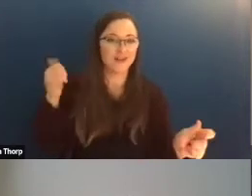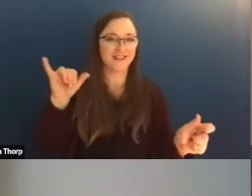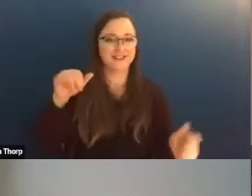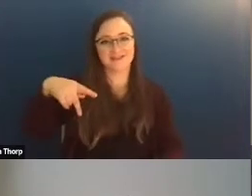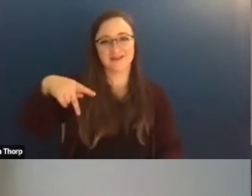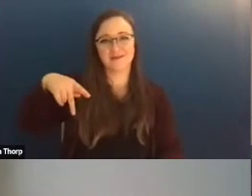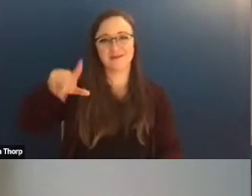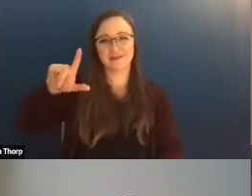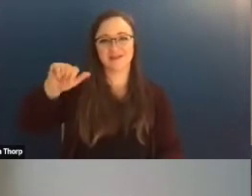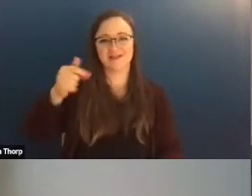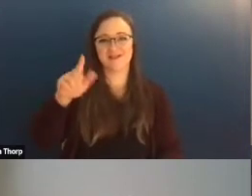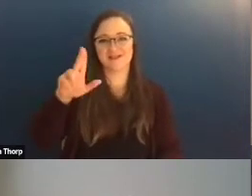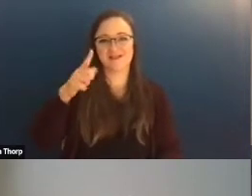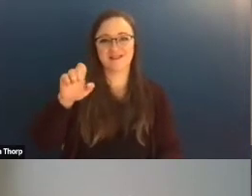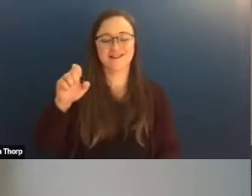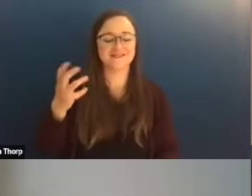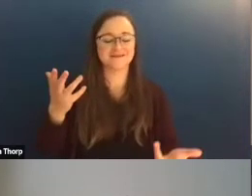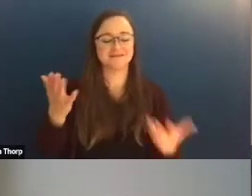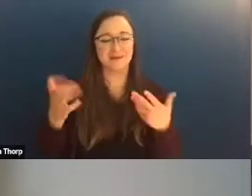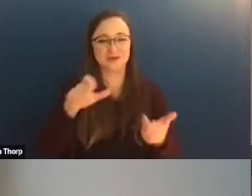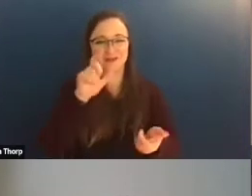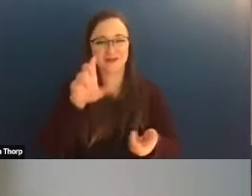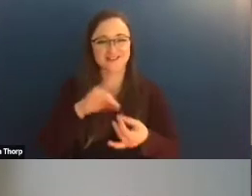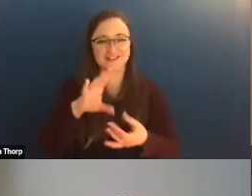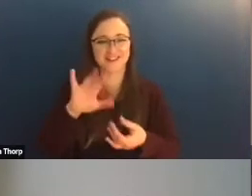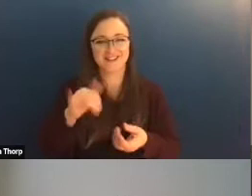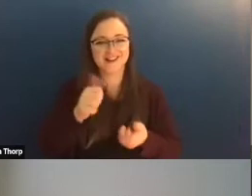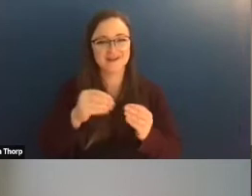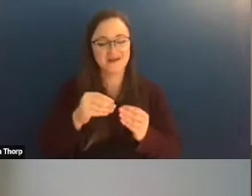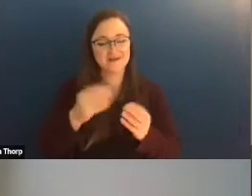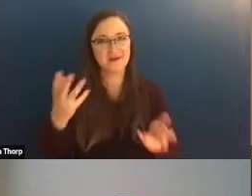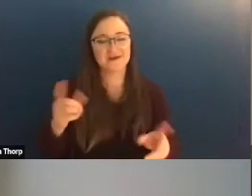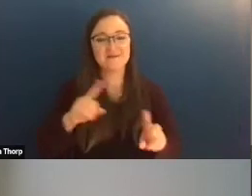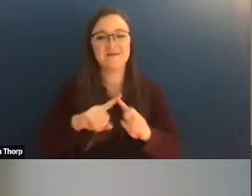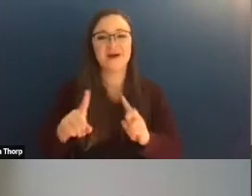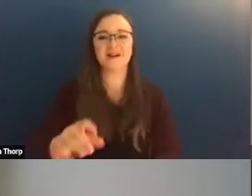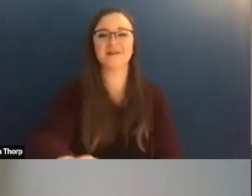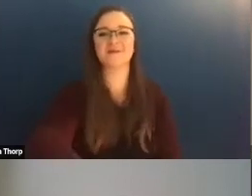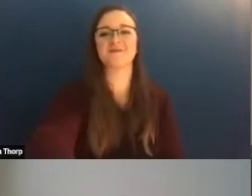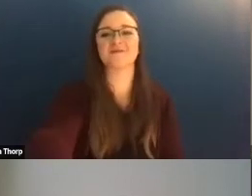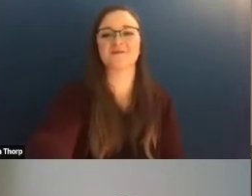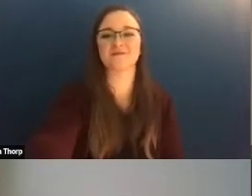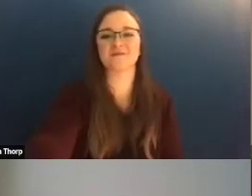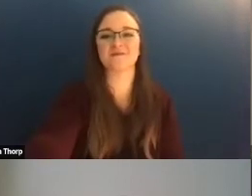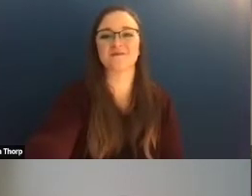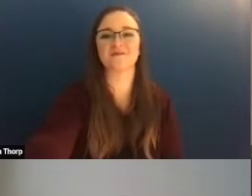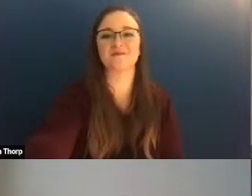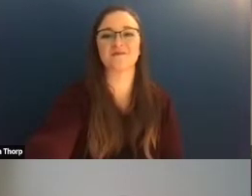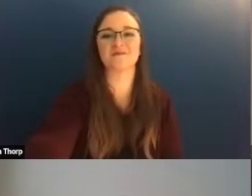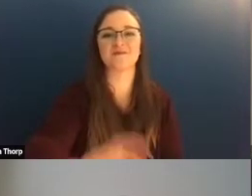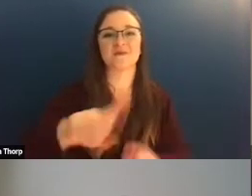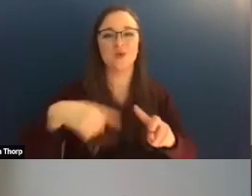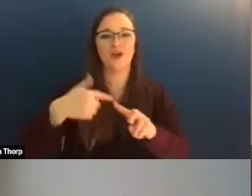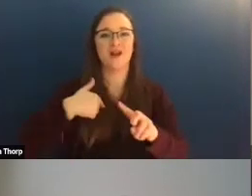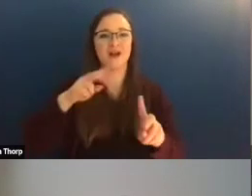Maybe that's not no longer a thing we should be saying these days, right? But no, so, you know, when I applied to